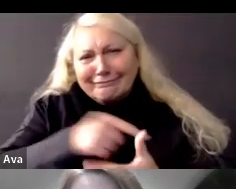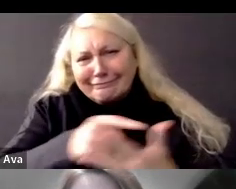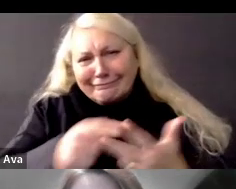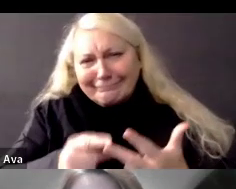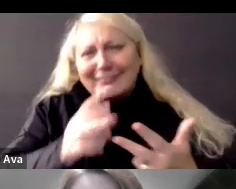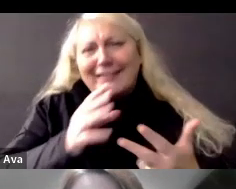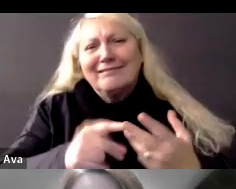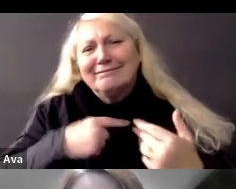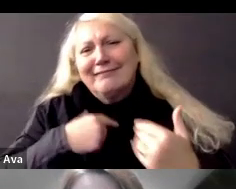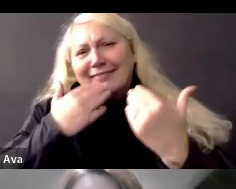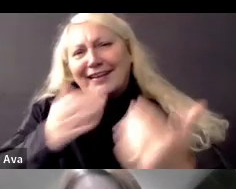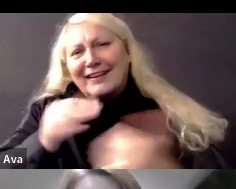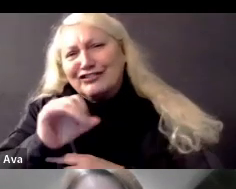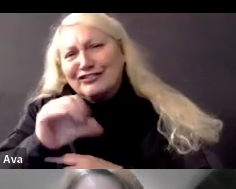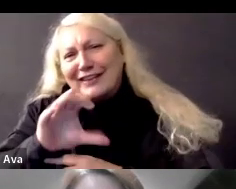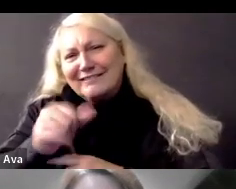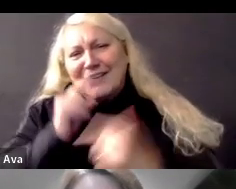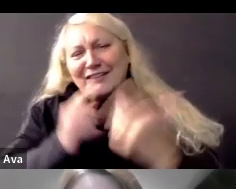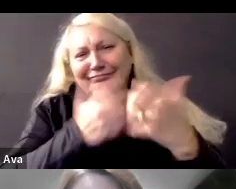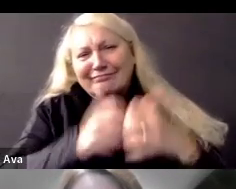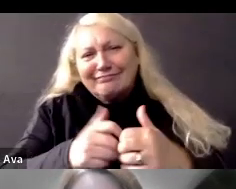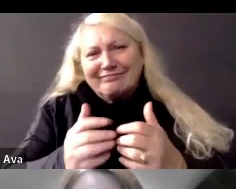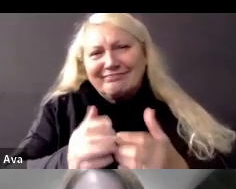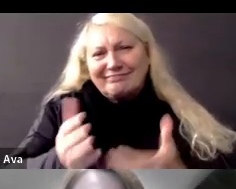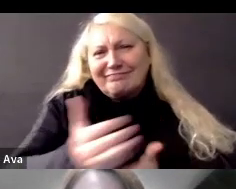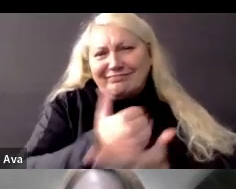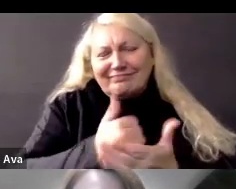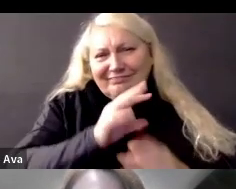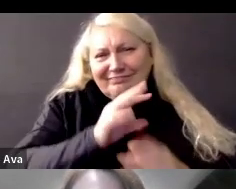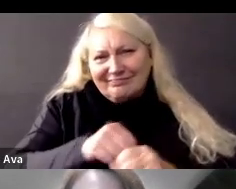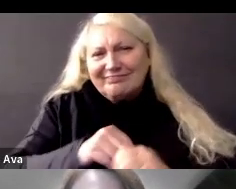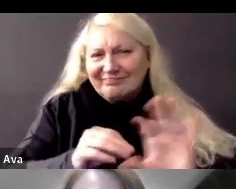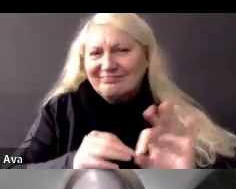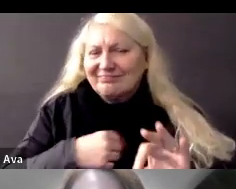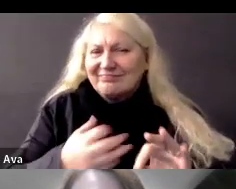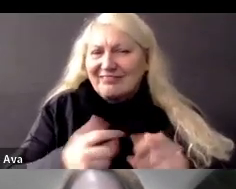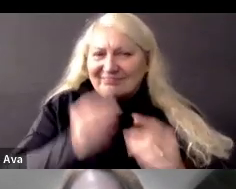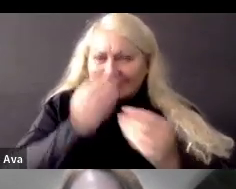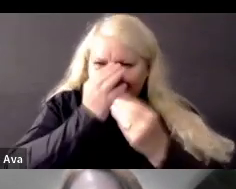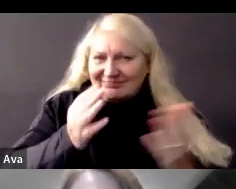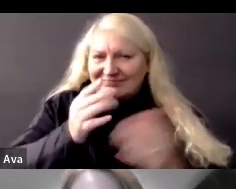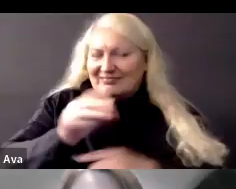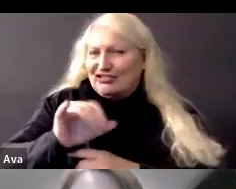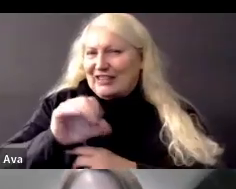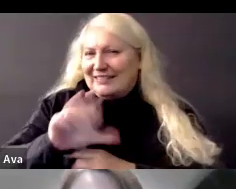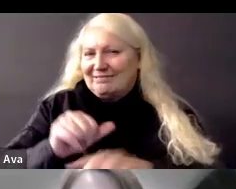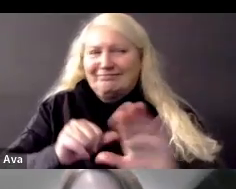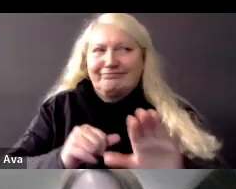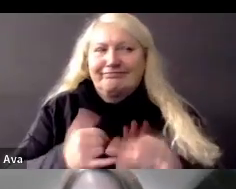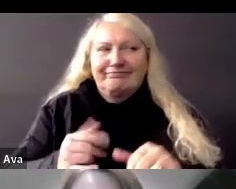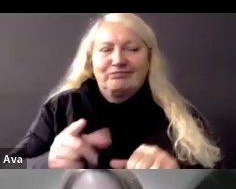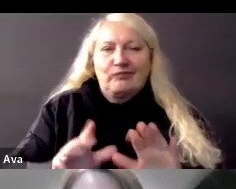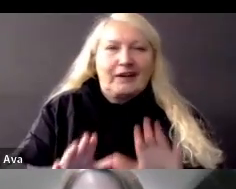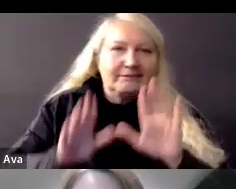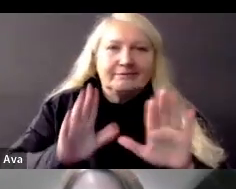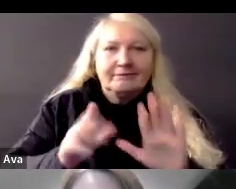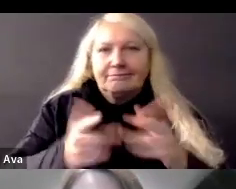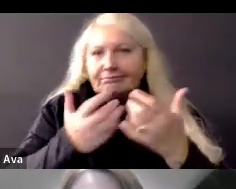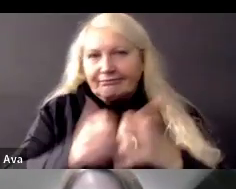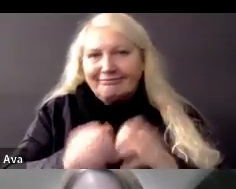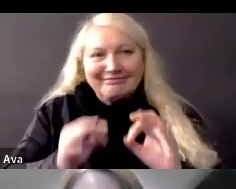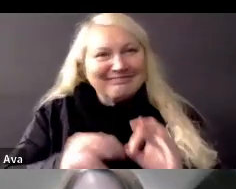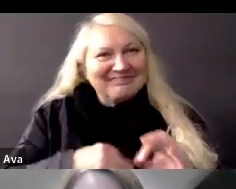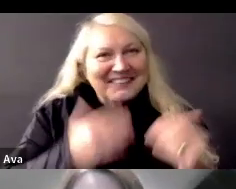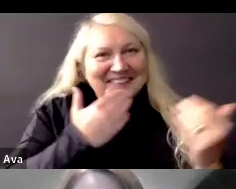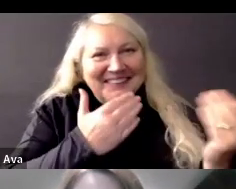pulling this all together. I can tell people I know firsthand that Jessica's been great. And thanks for